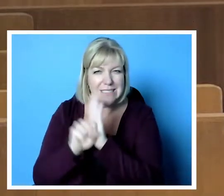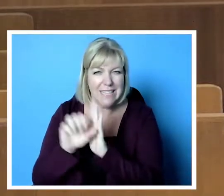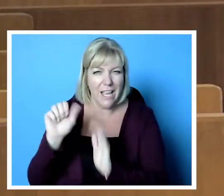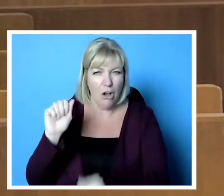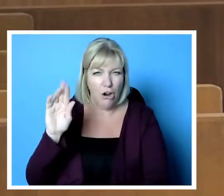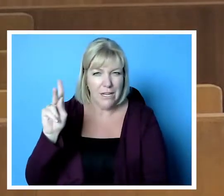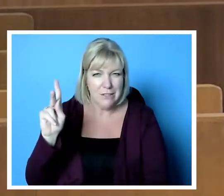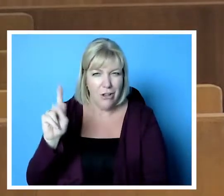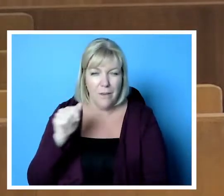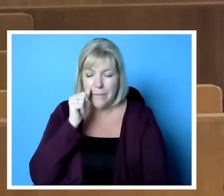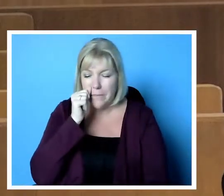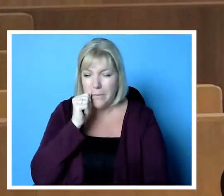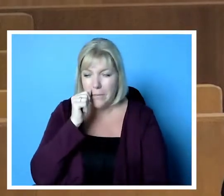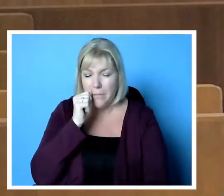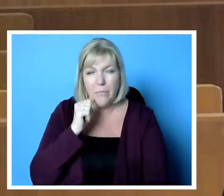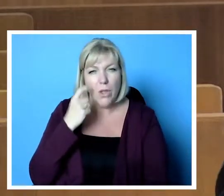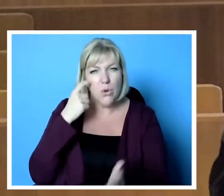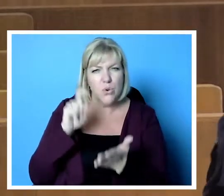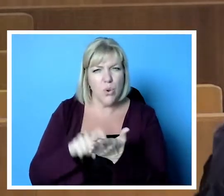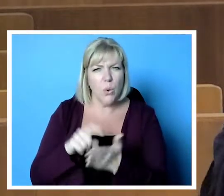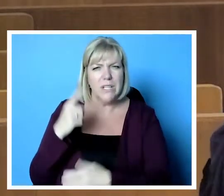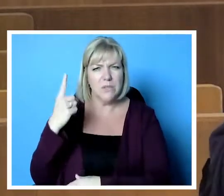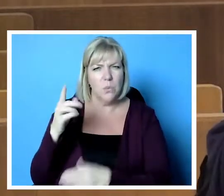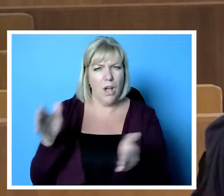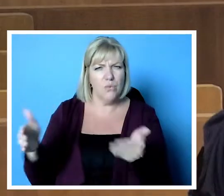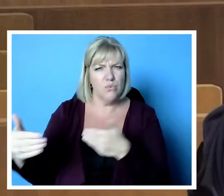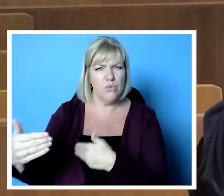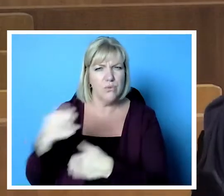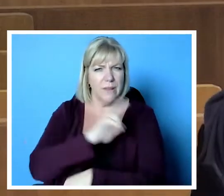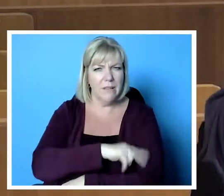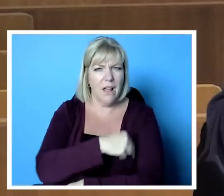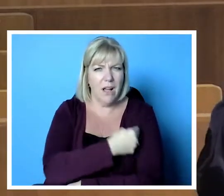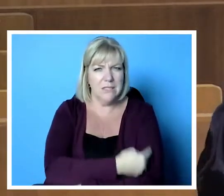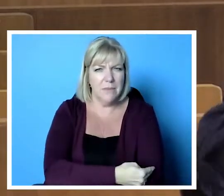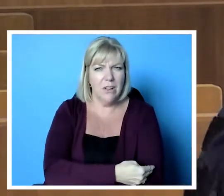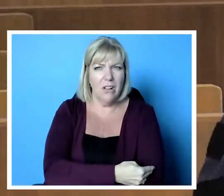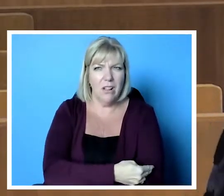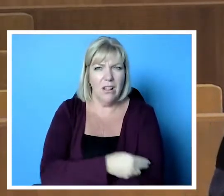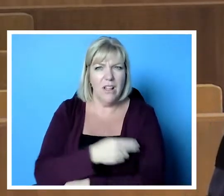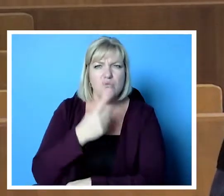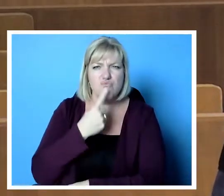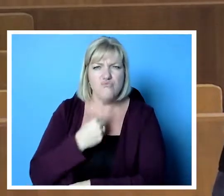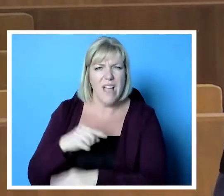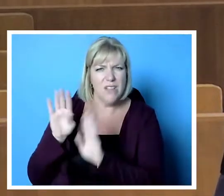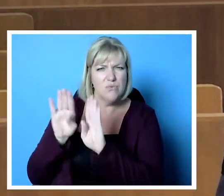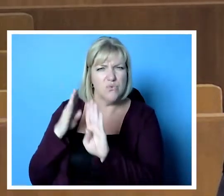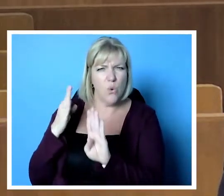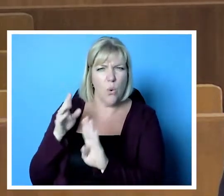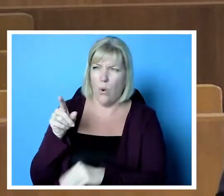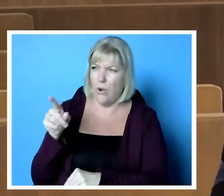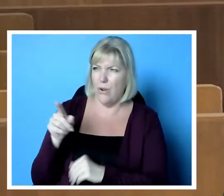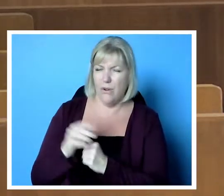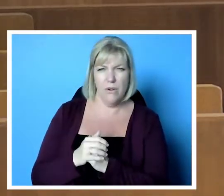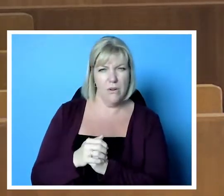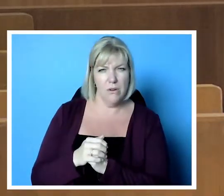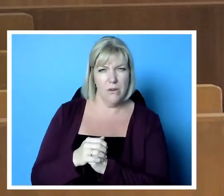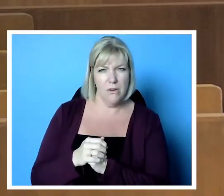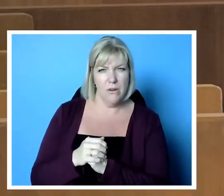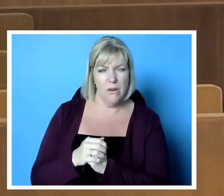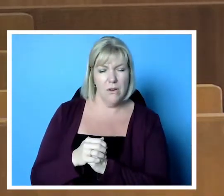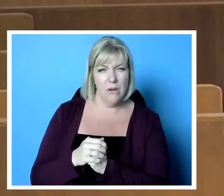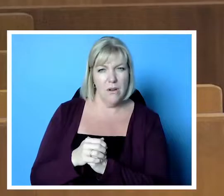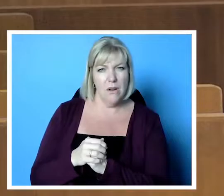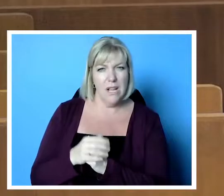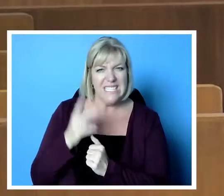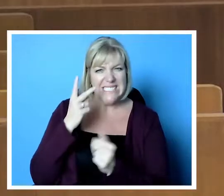she notices that one of the rooms in the hospital has a red door. And she sees the